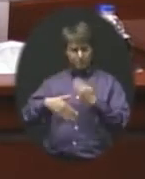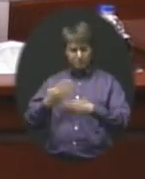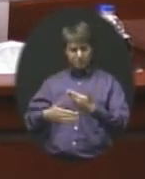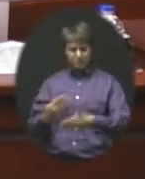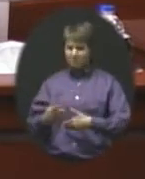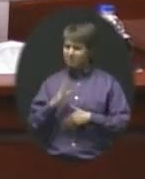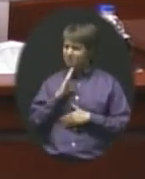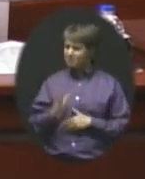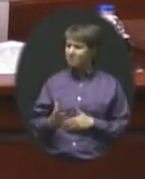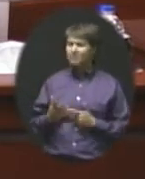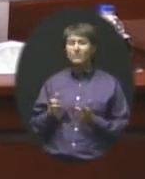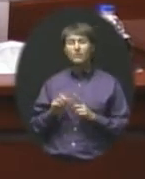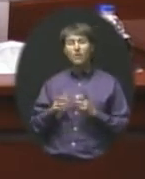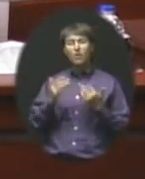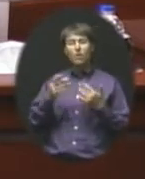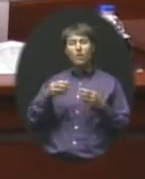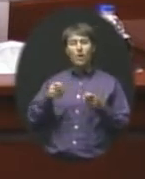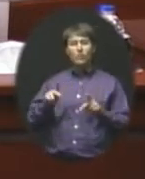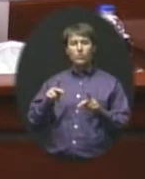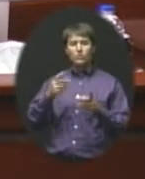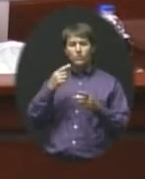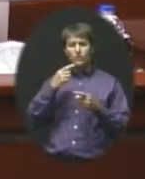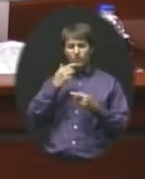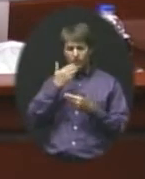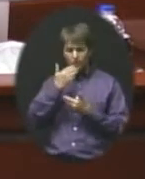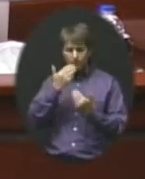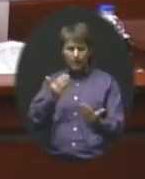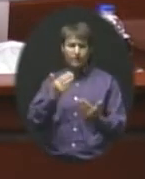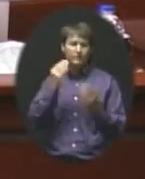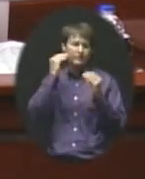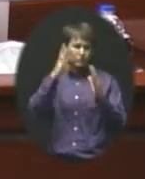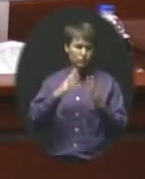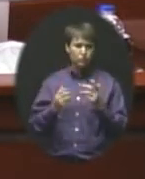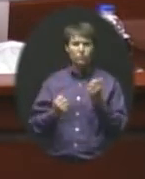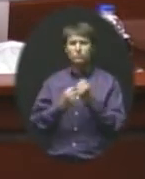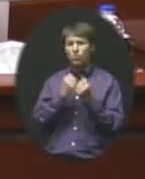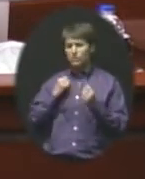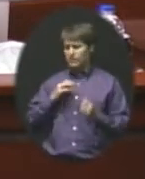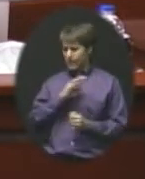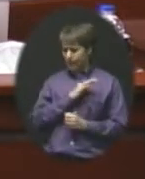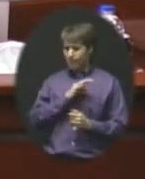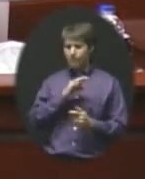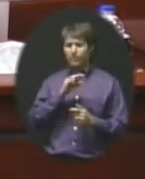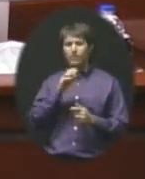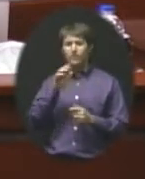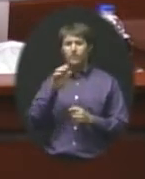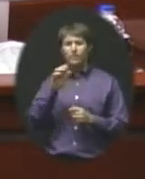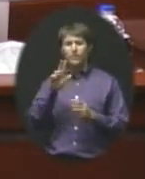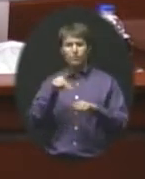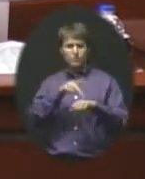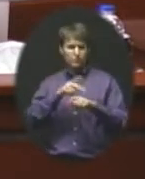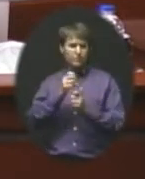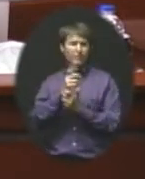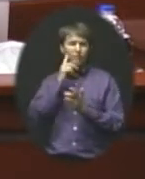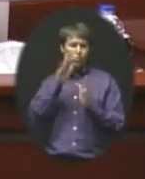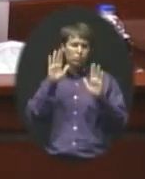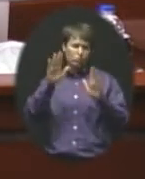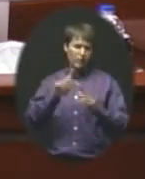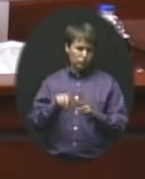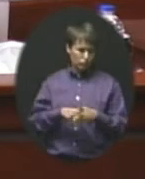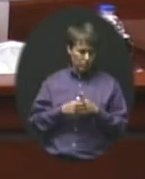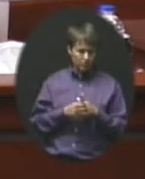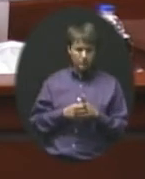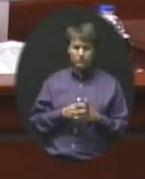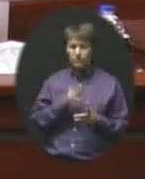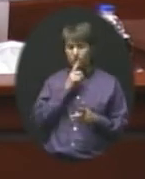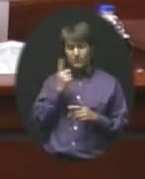I want to take the opportunity to publicly thank our teachers, our support staff, our administrators for a great start. And it's